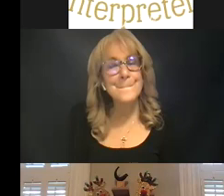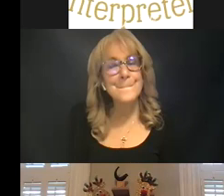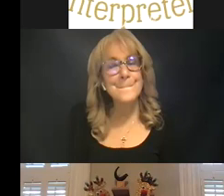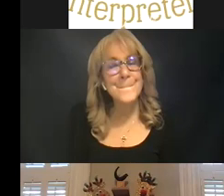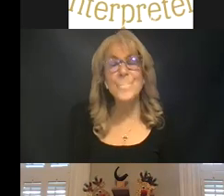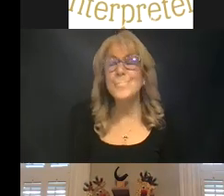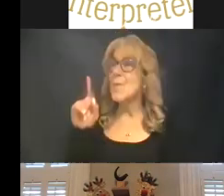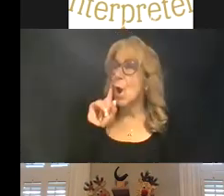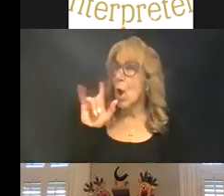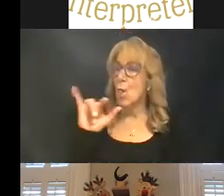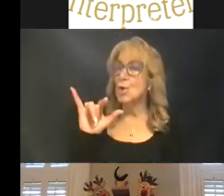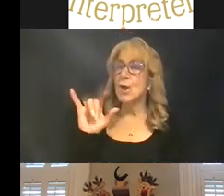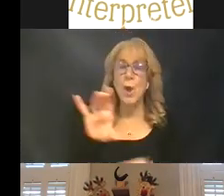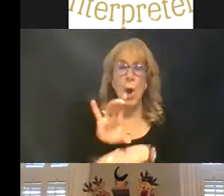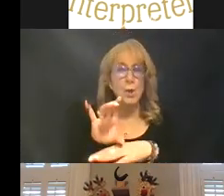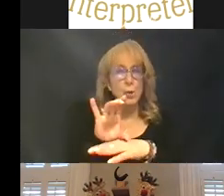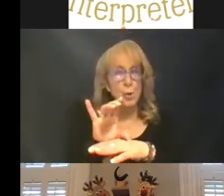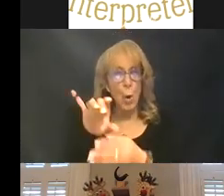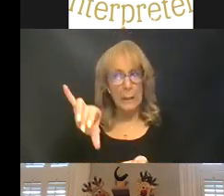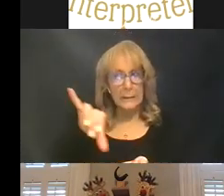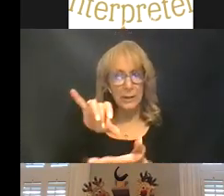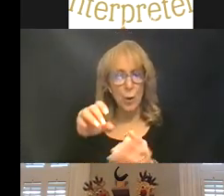It looks like the chocolate syrup is more dense than the milk.